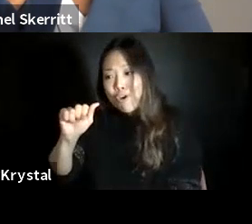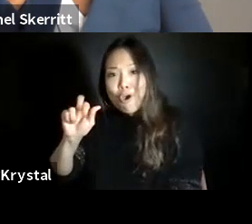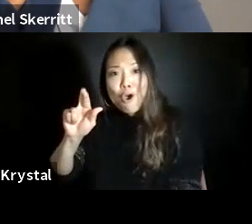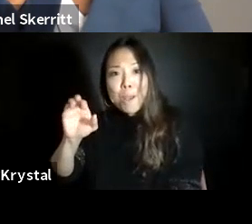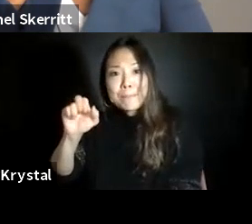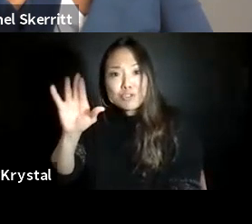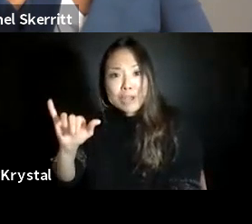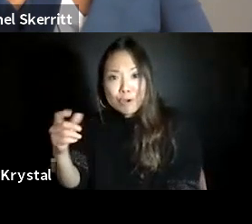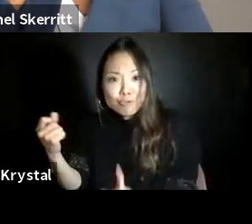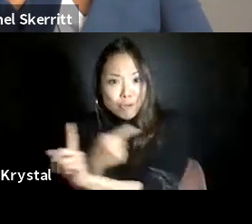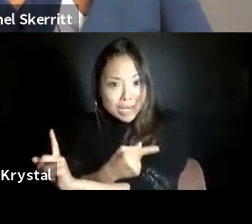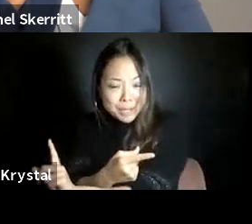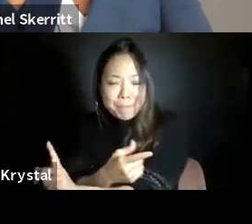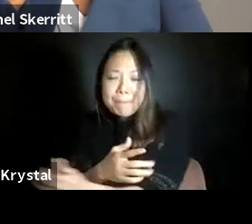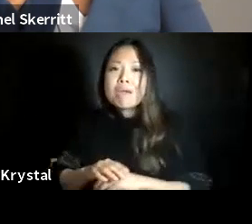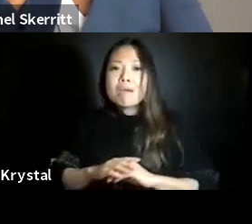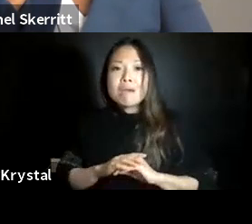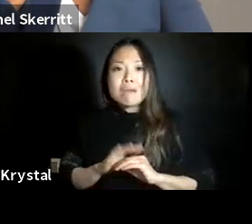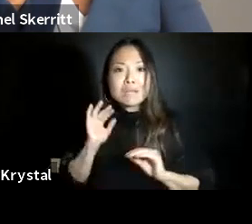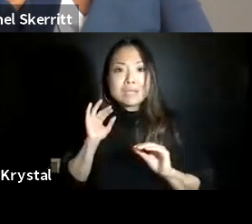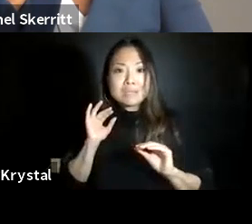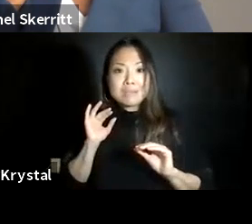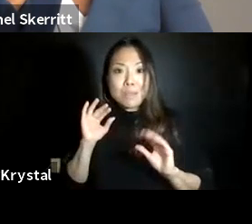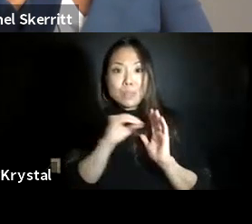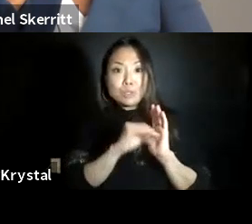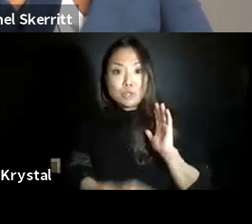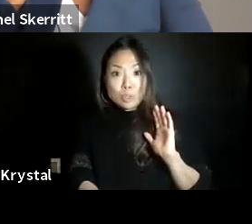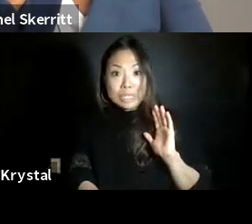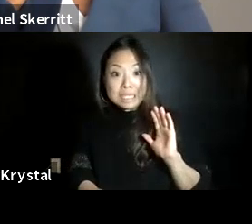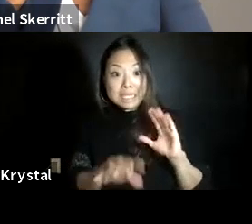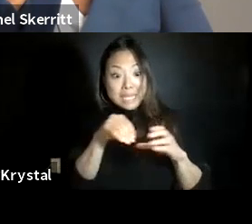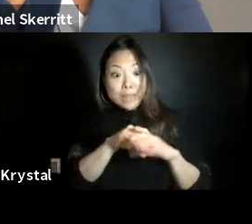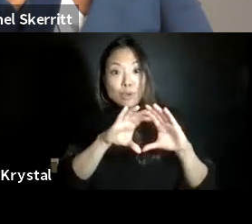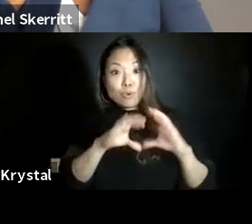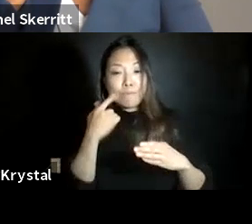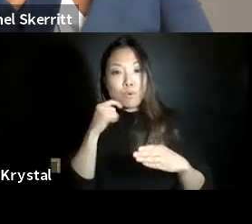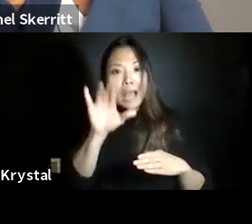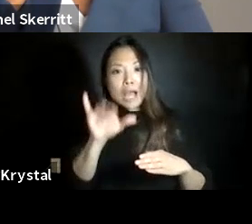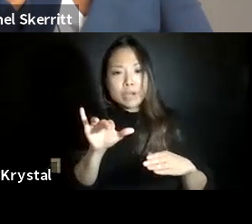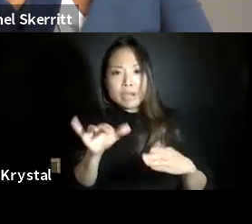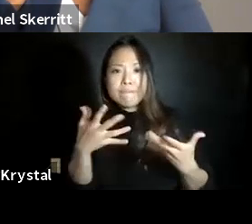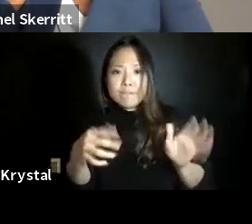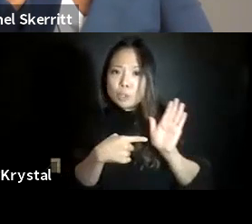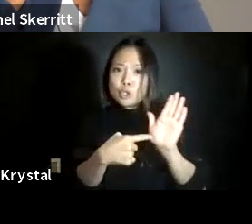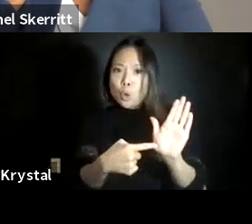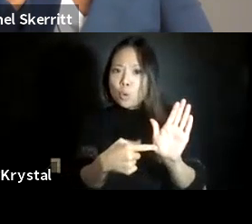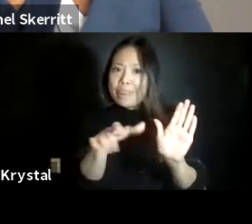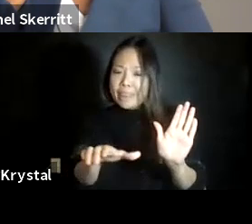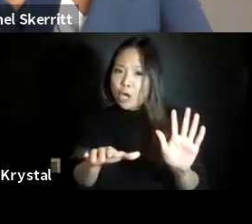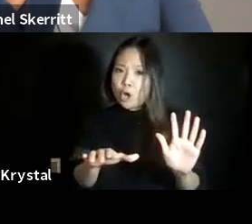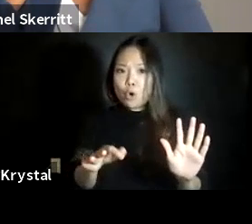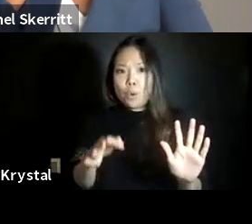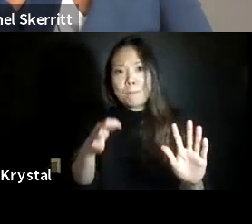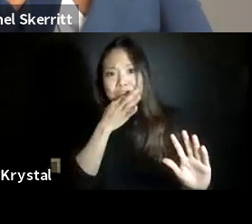our quote unquote lottery from have all demonstrated that they are proficient or at grade level. So we're not just picking